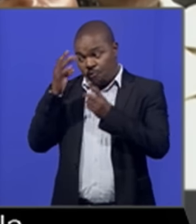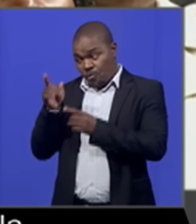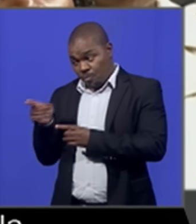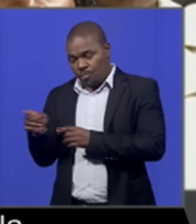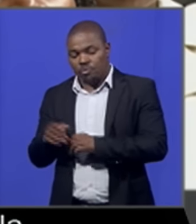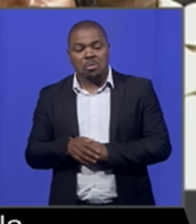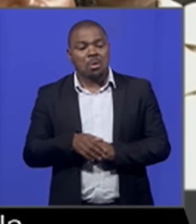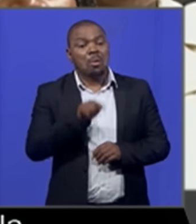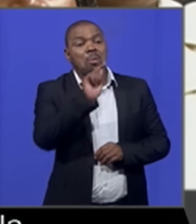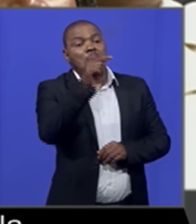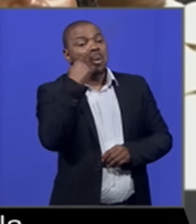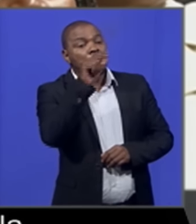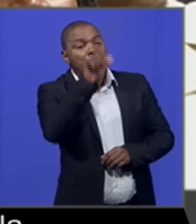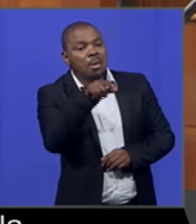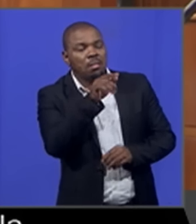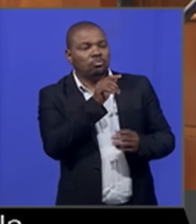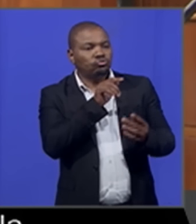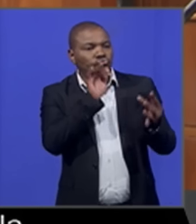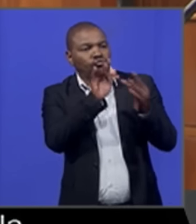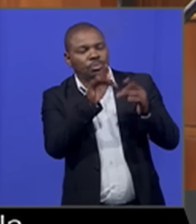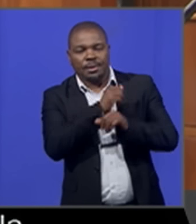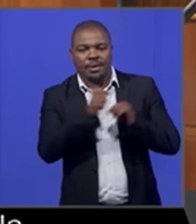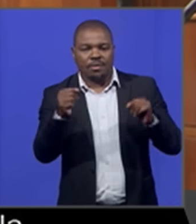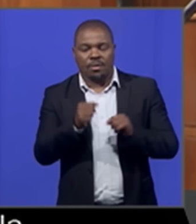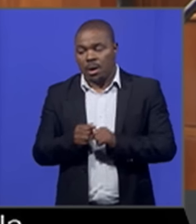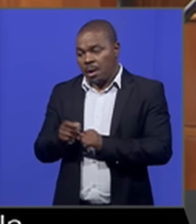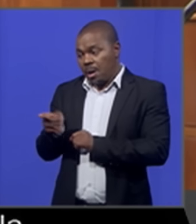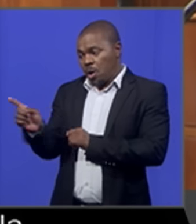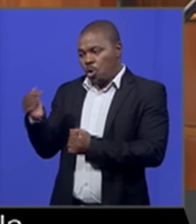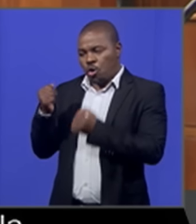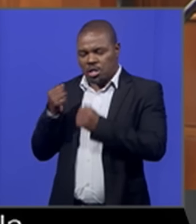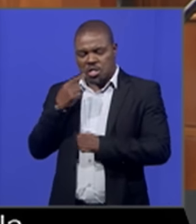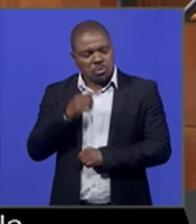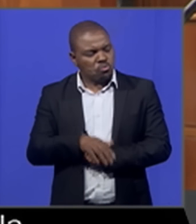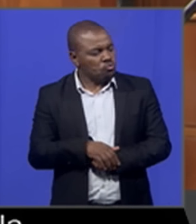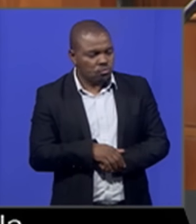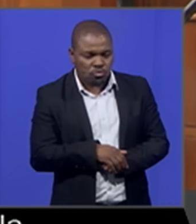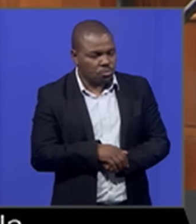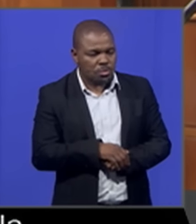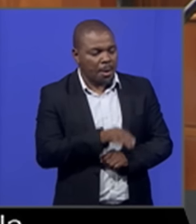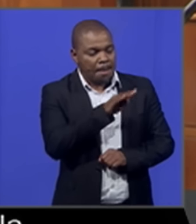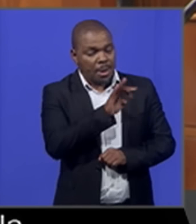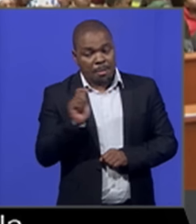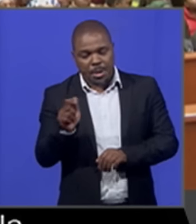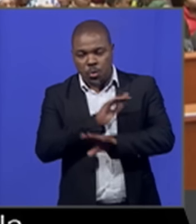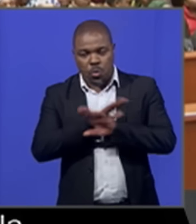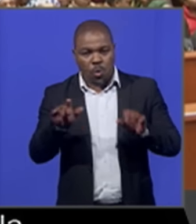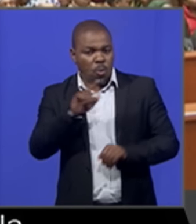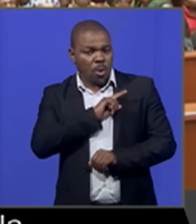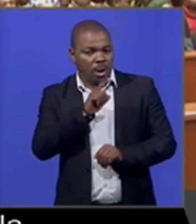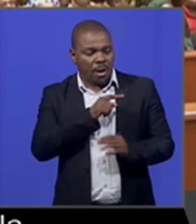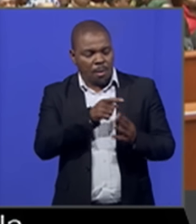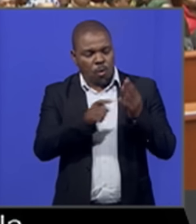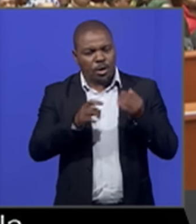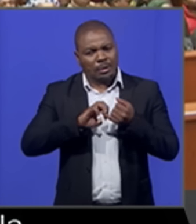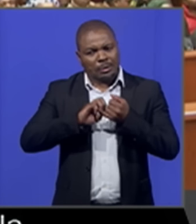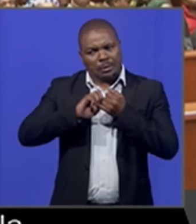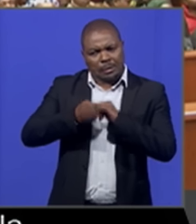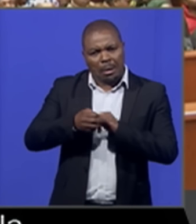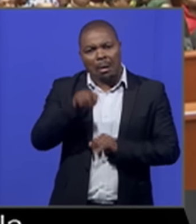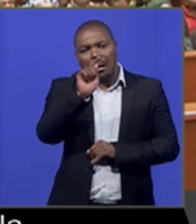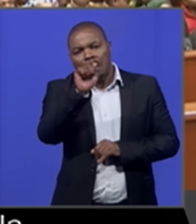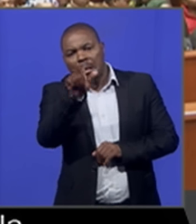tshwenyane le ditlhatse. Kgorotsheko e ganane le kgopelo ya bona ya peila morago ga go kwa gore barware ba ga Shokane ba ile ba leka go thopa ditlhatse tše dingwe tšeo di bego